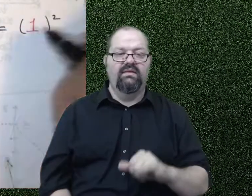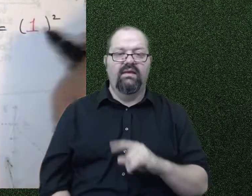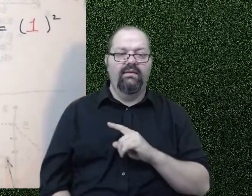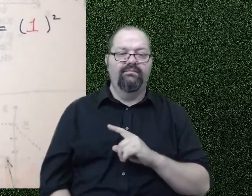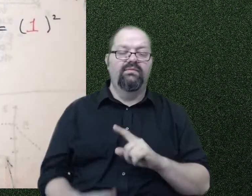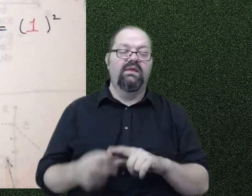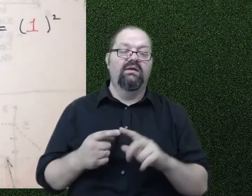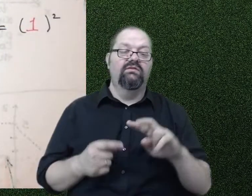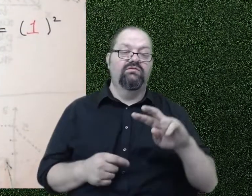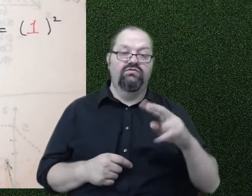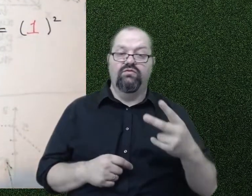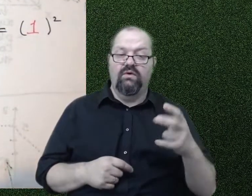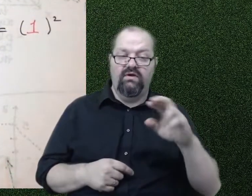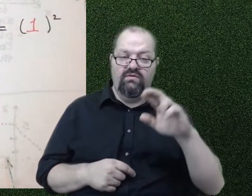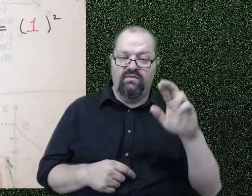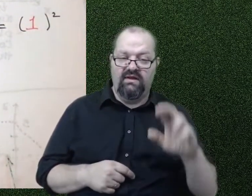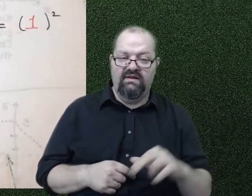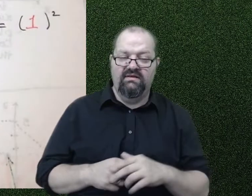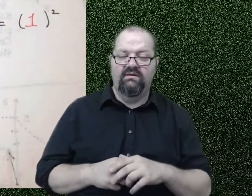the radius.